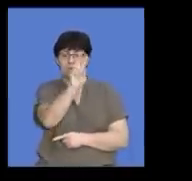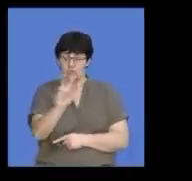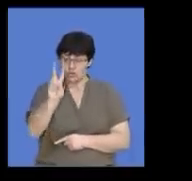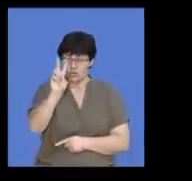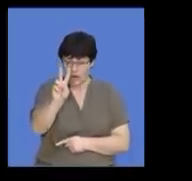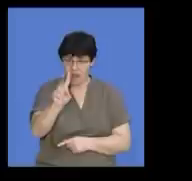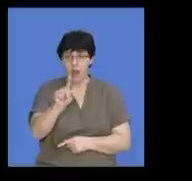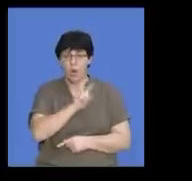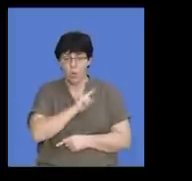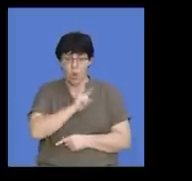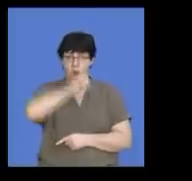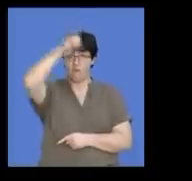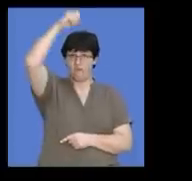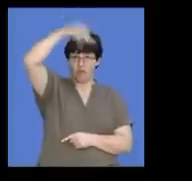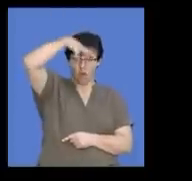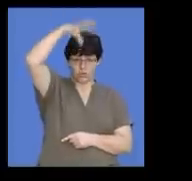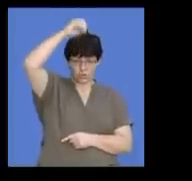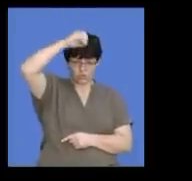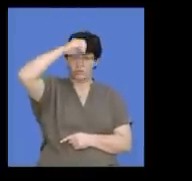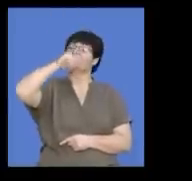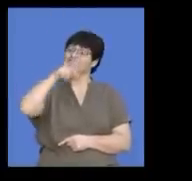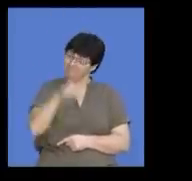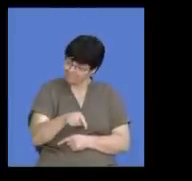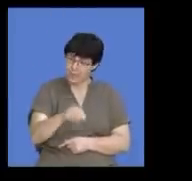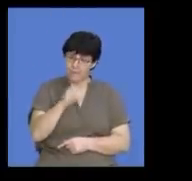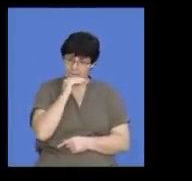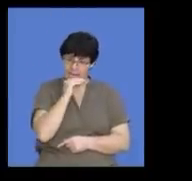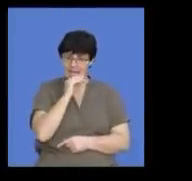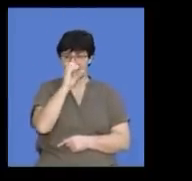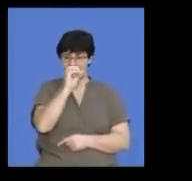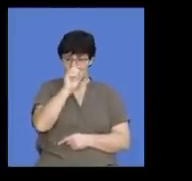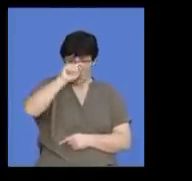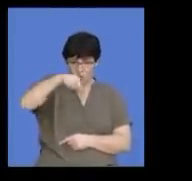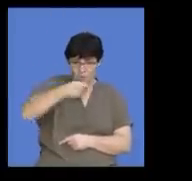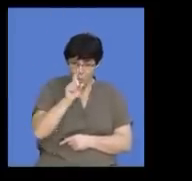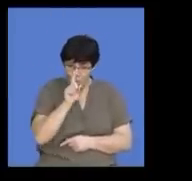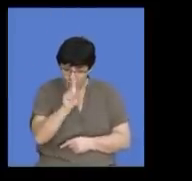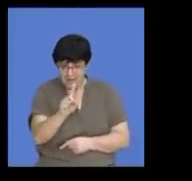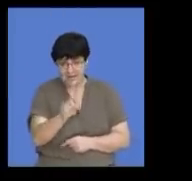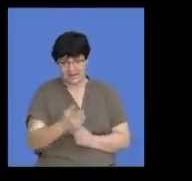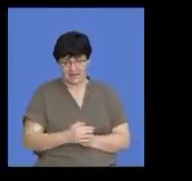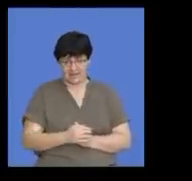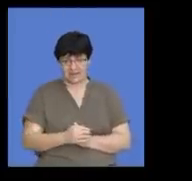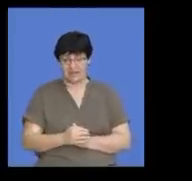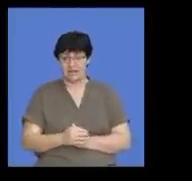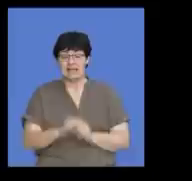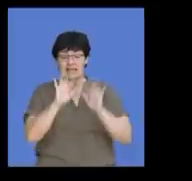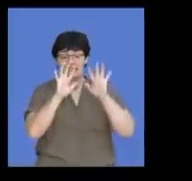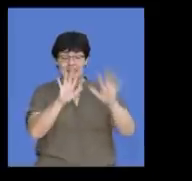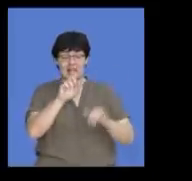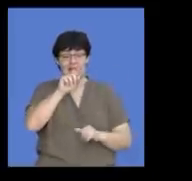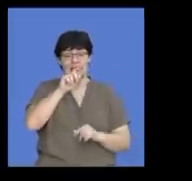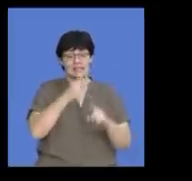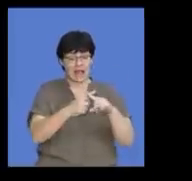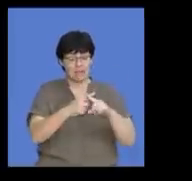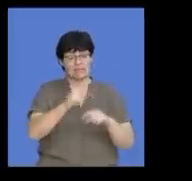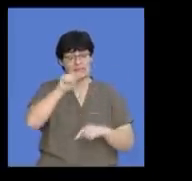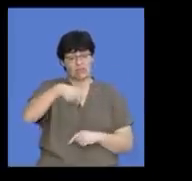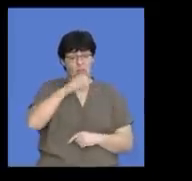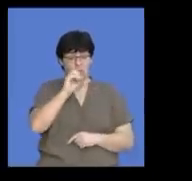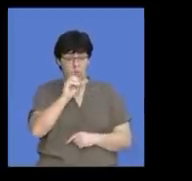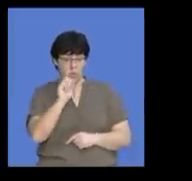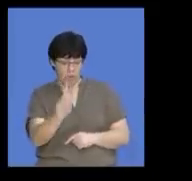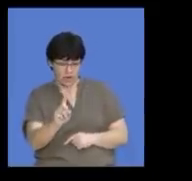because it's an orthophoto, I am multiplying by 0.1. 10 centimeters times 0.1